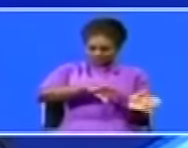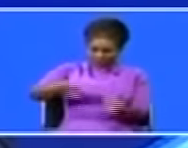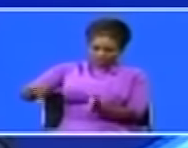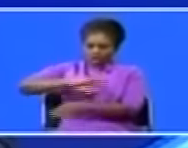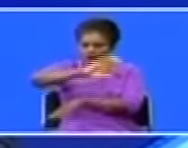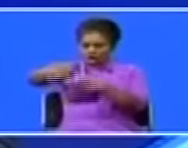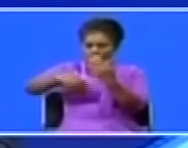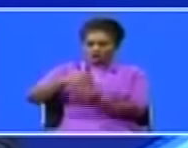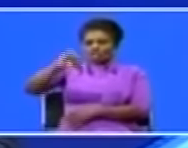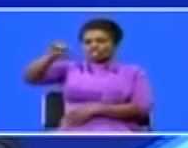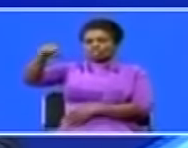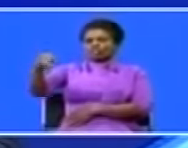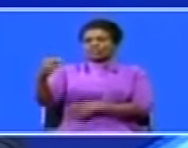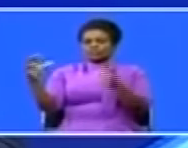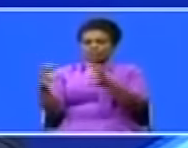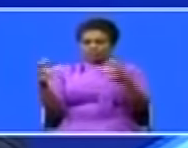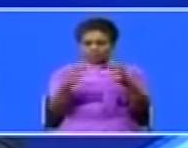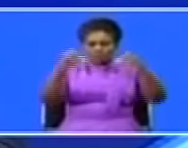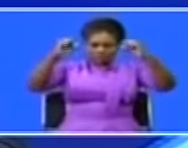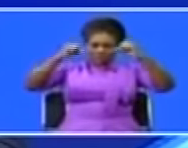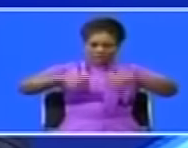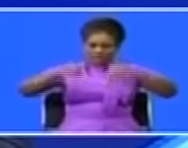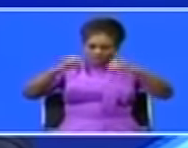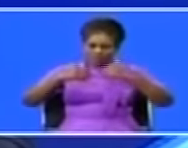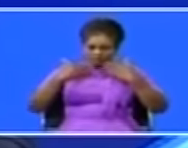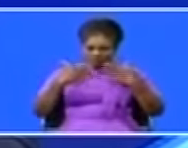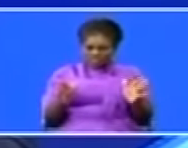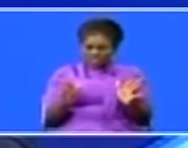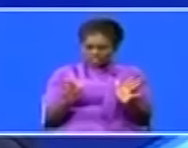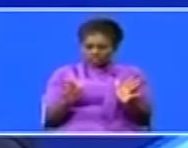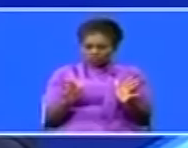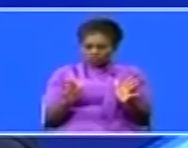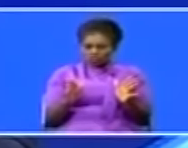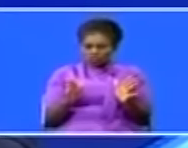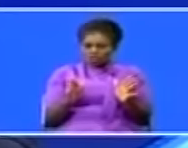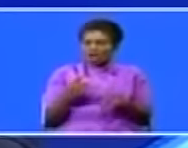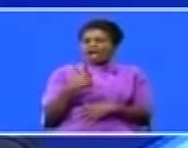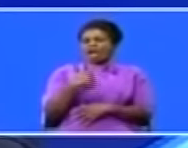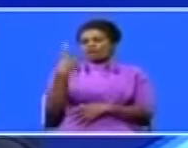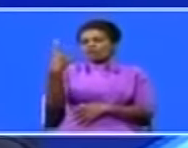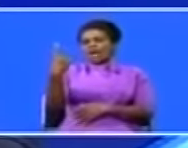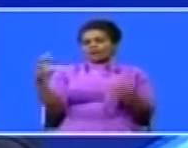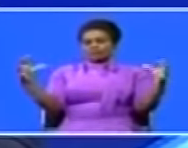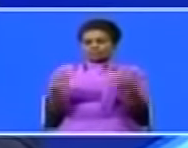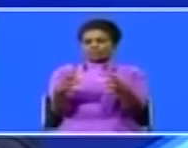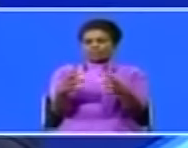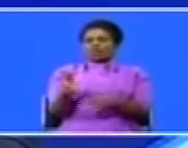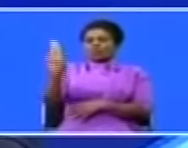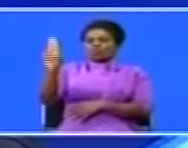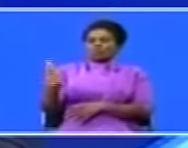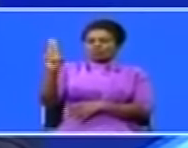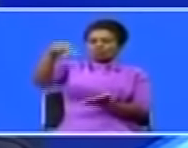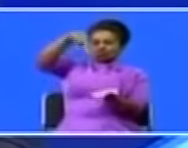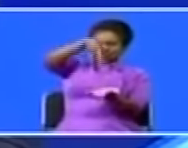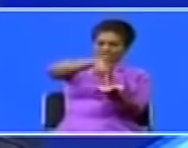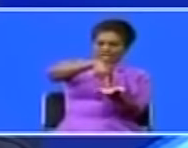While all Jubilee coalition affiliate parties have reached a deal to fold up and form a single party on which President Uhuru Kenyatta would seek re-election